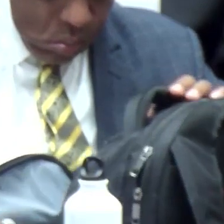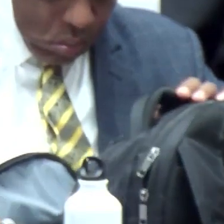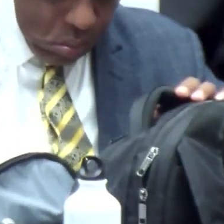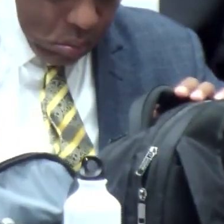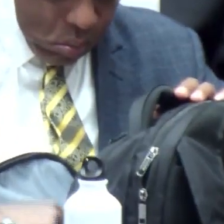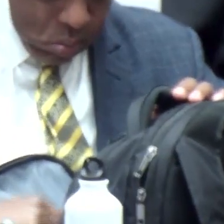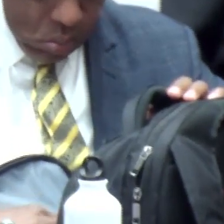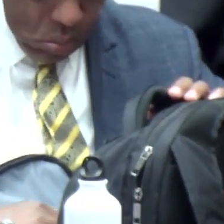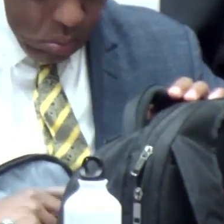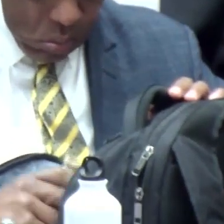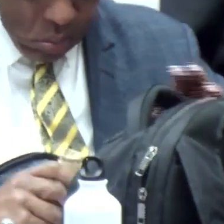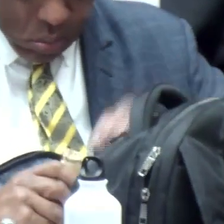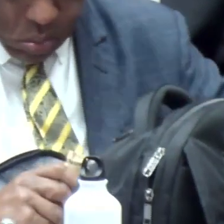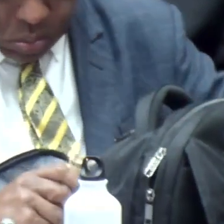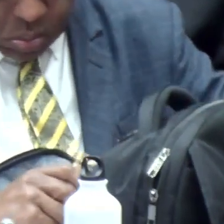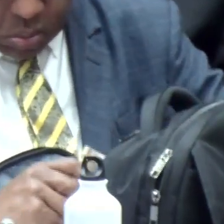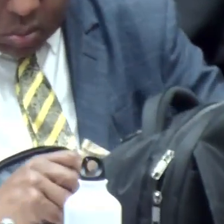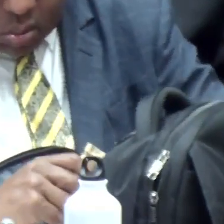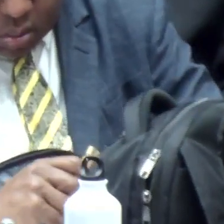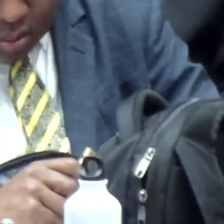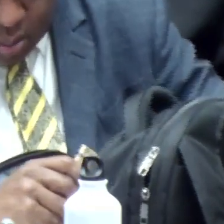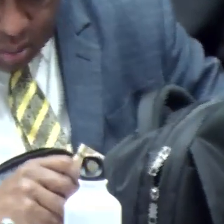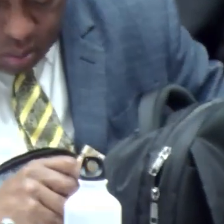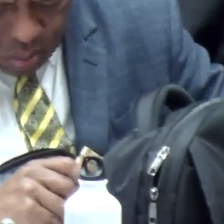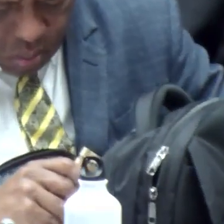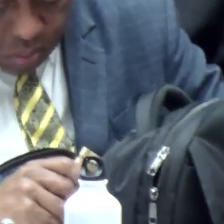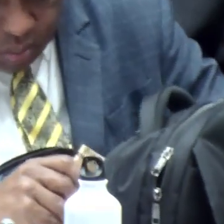Honorable Speaker, yes, sir. Honorable Speaker,